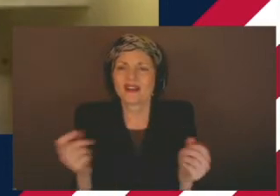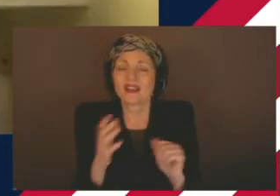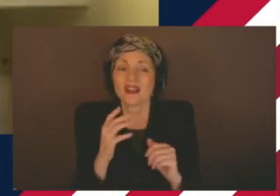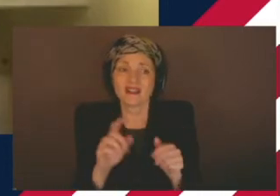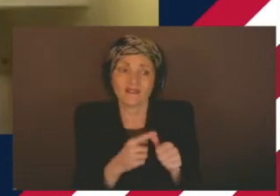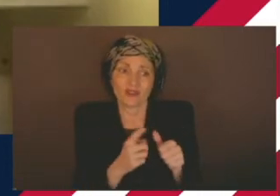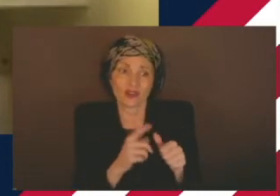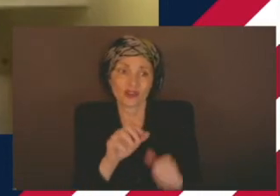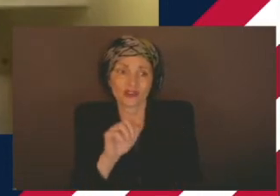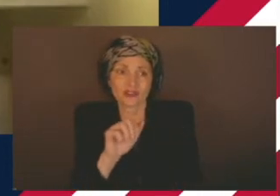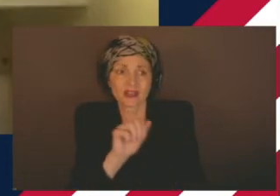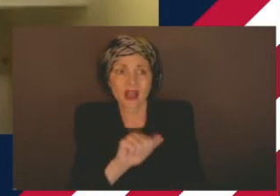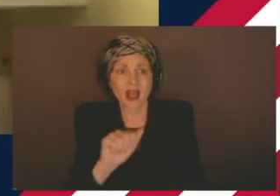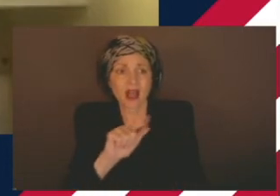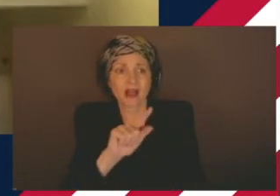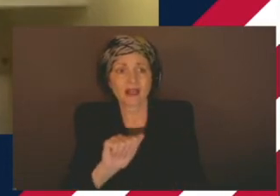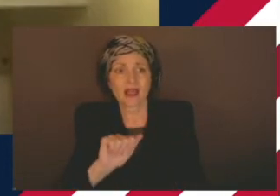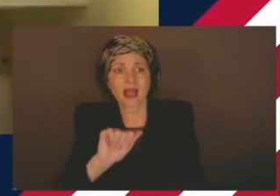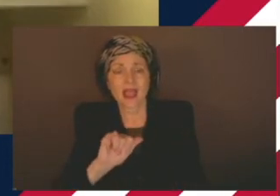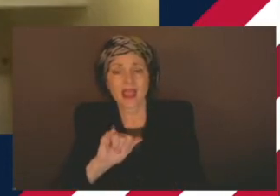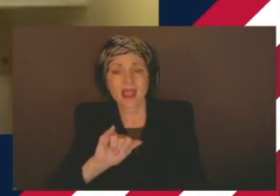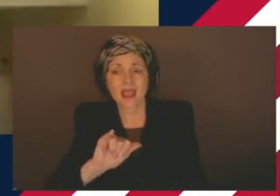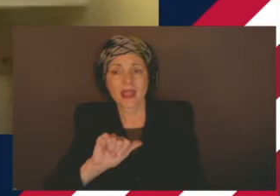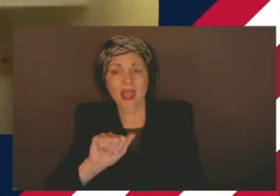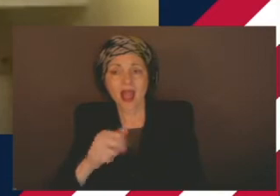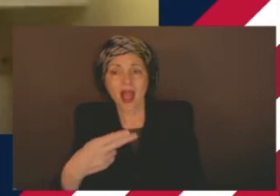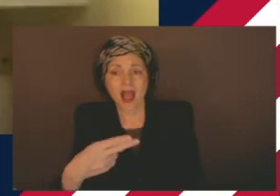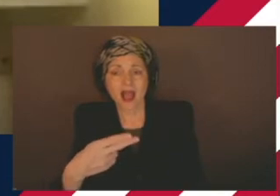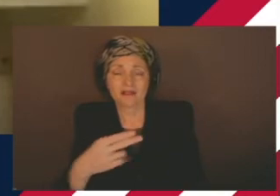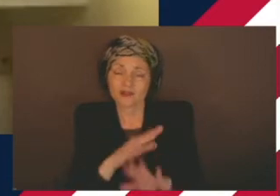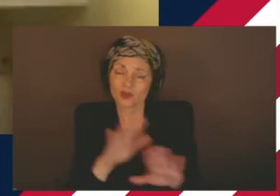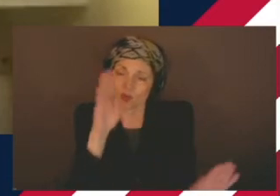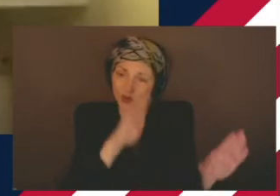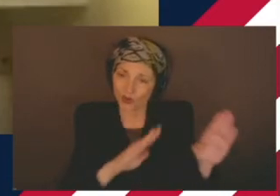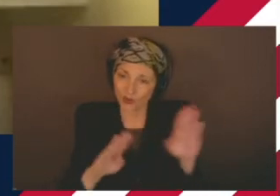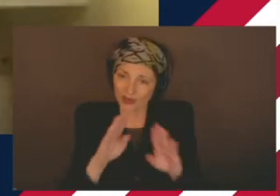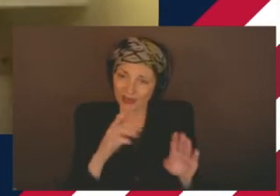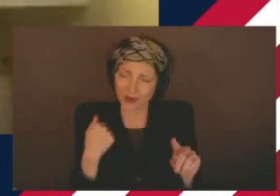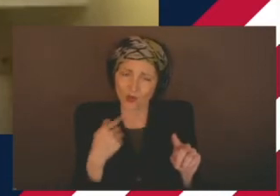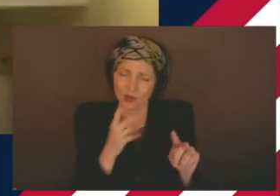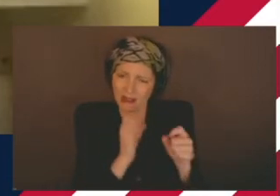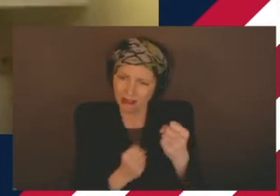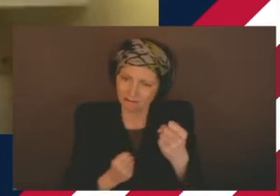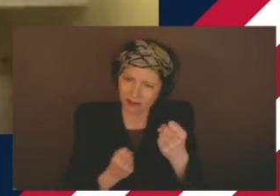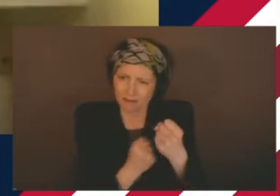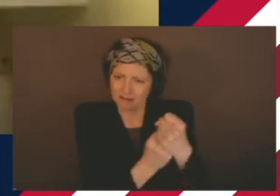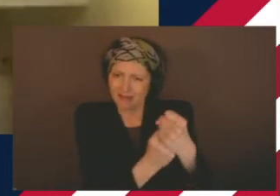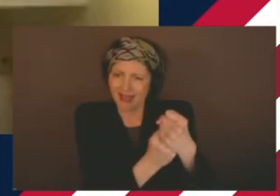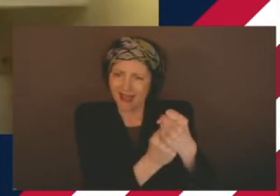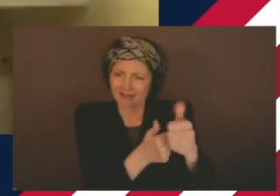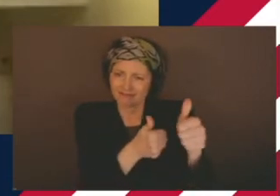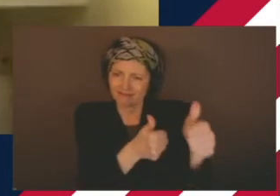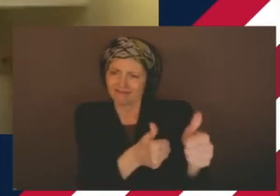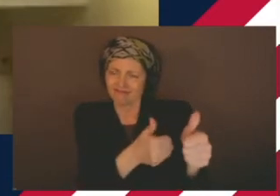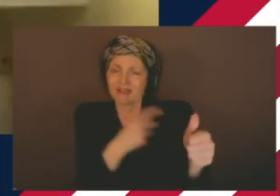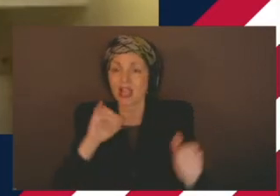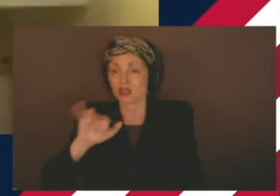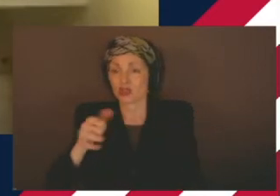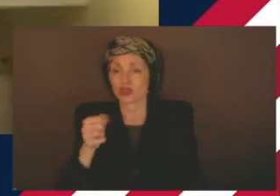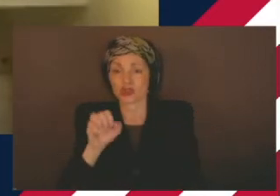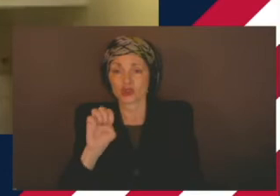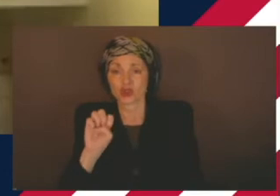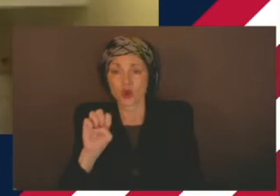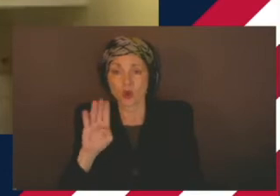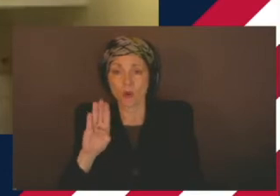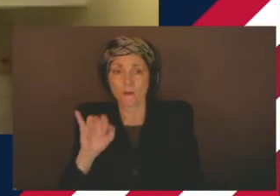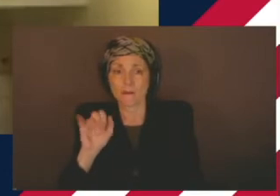that no worries. We've got your back, and Joe Biden's got your back. I think it you